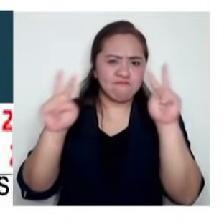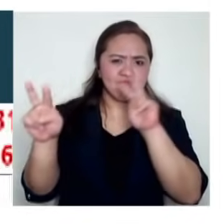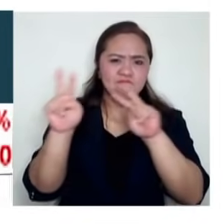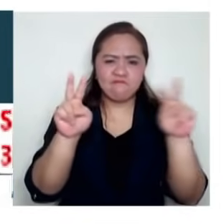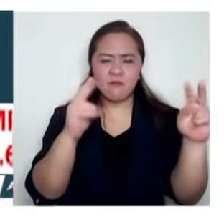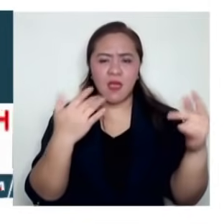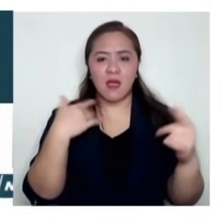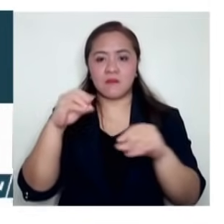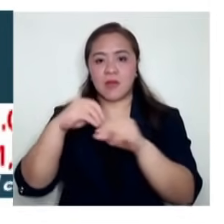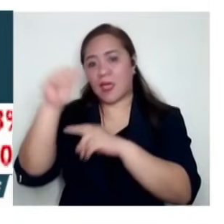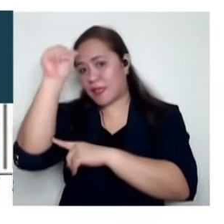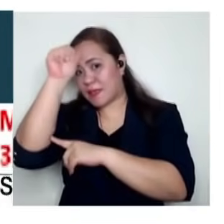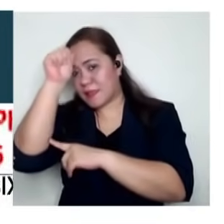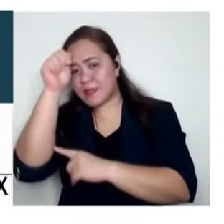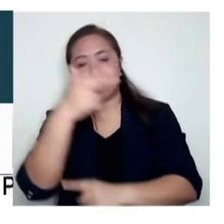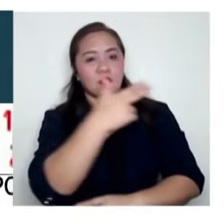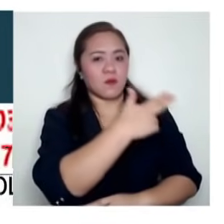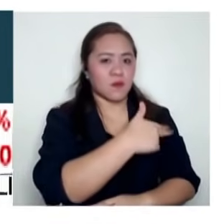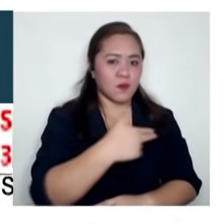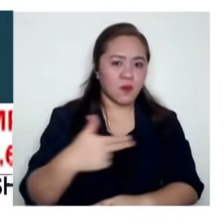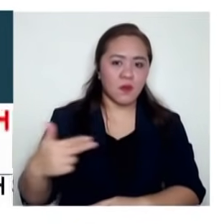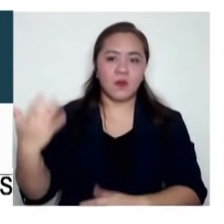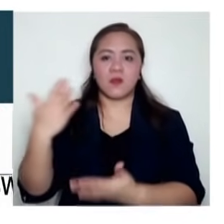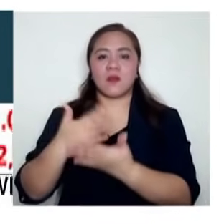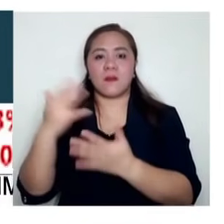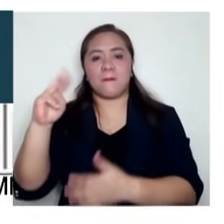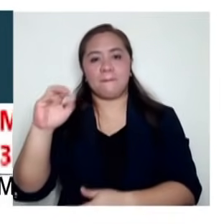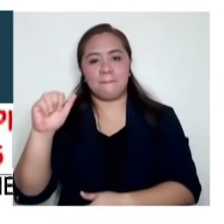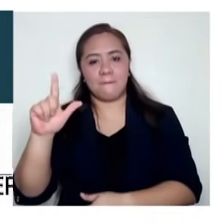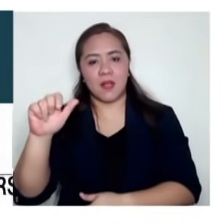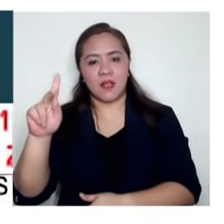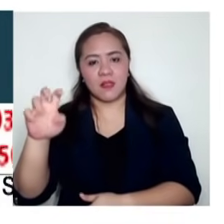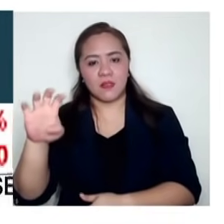India, Indonesia, you've got the Seychelles, the Maldives.